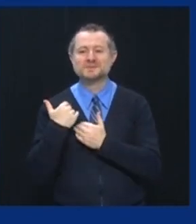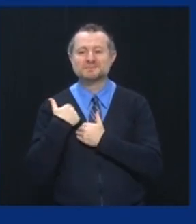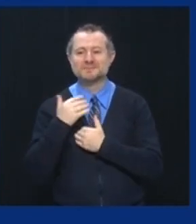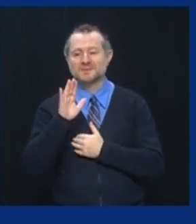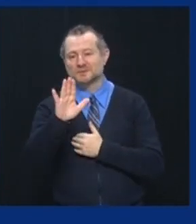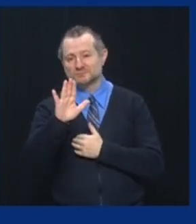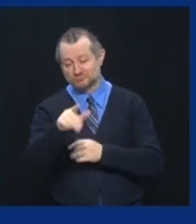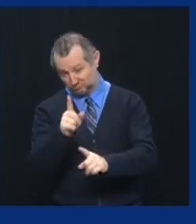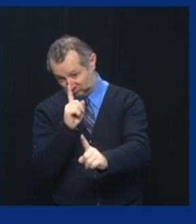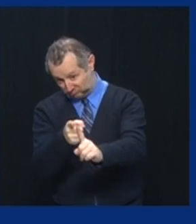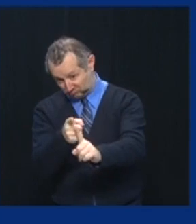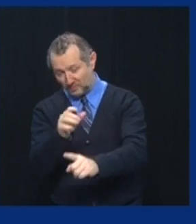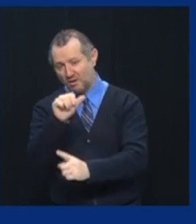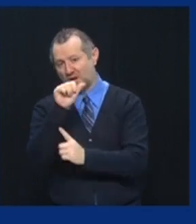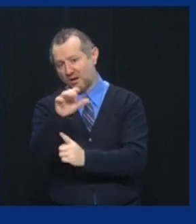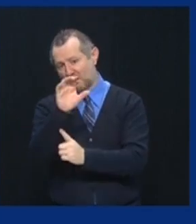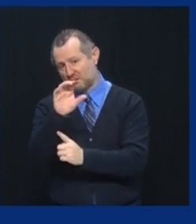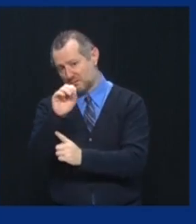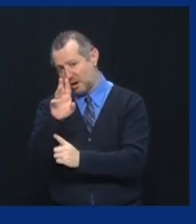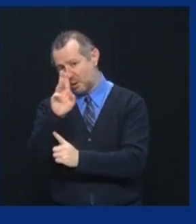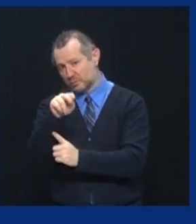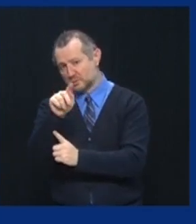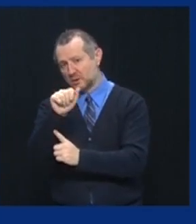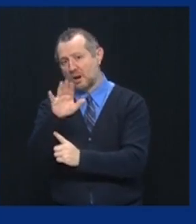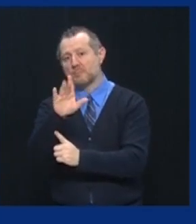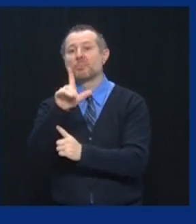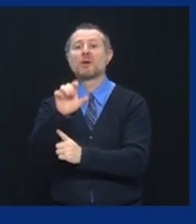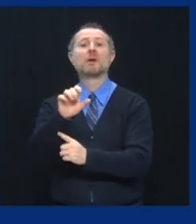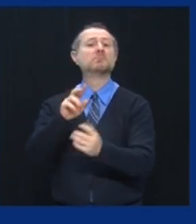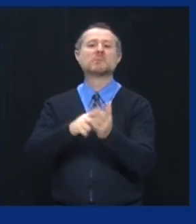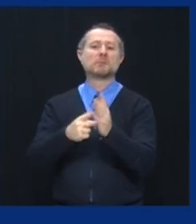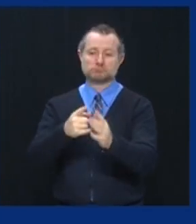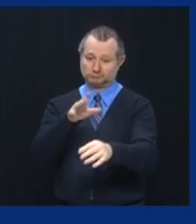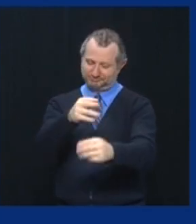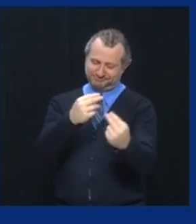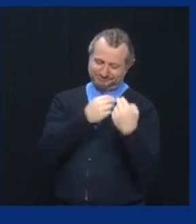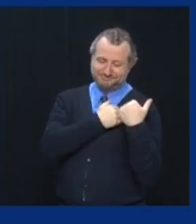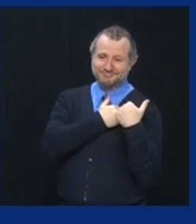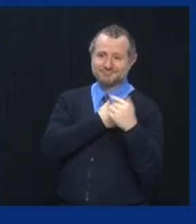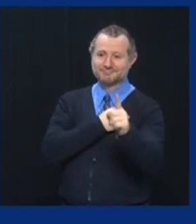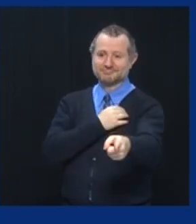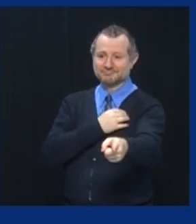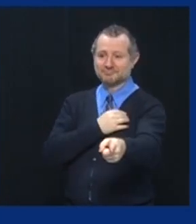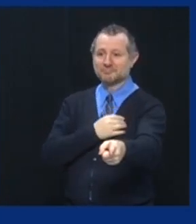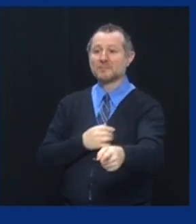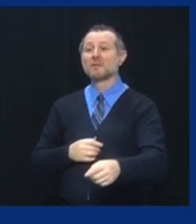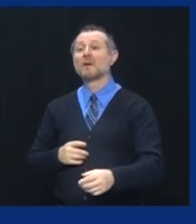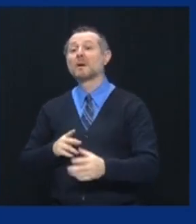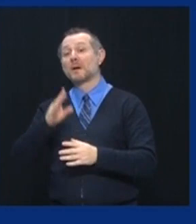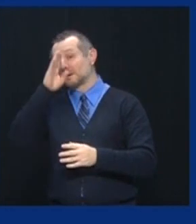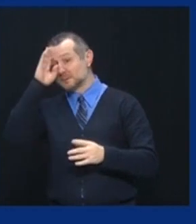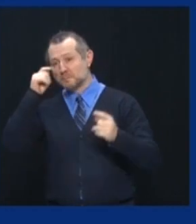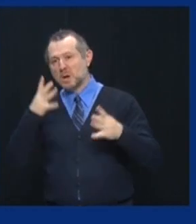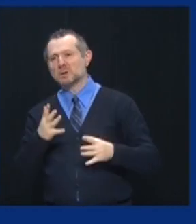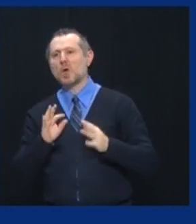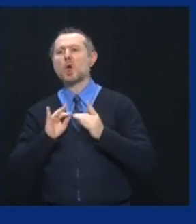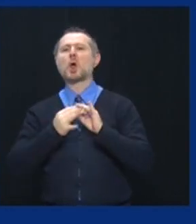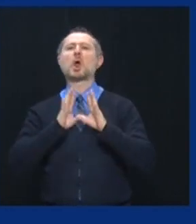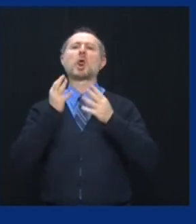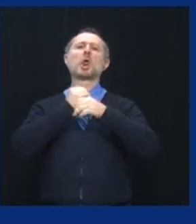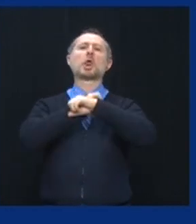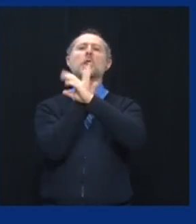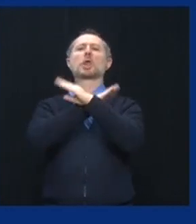Some of the hospital management said in defense things that were not true.